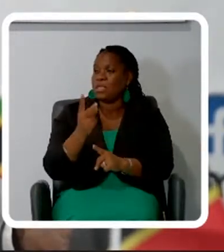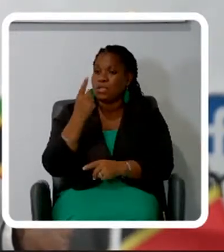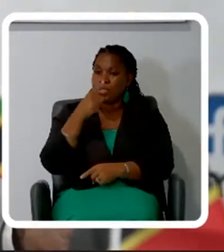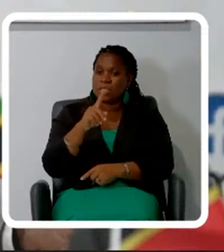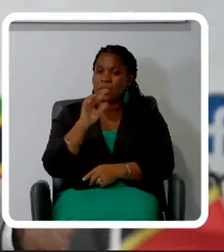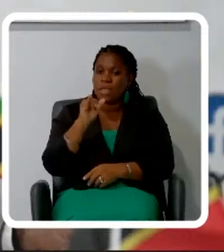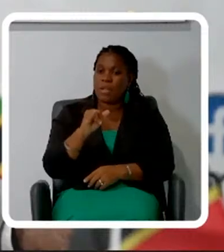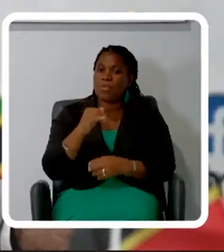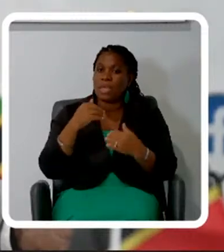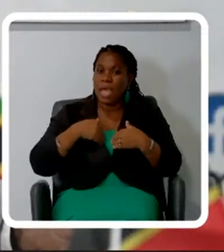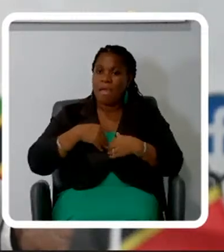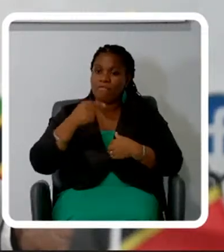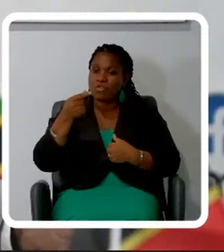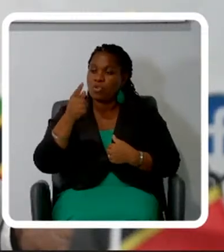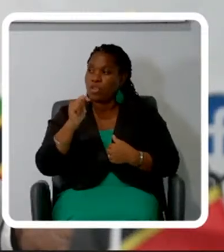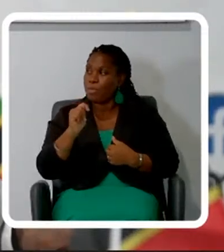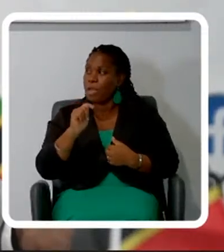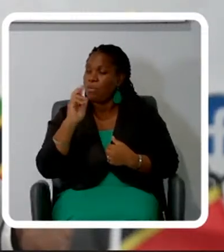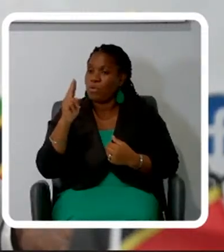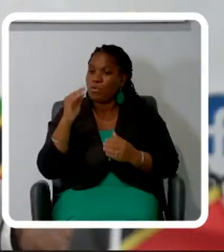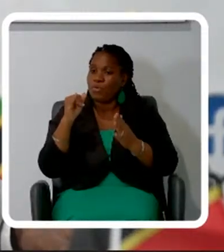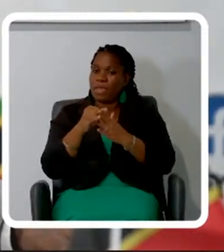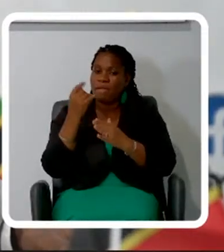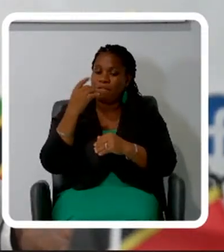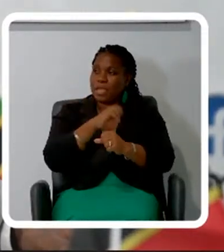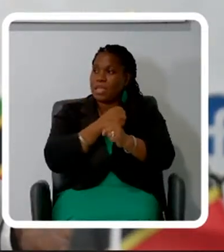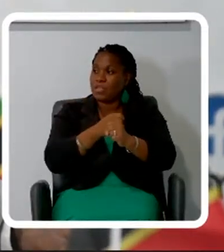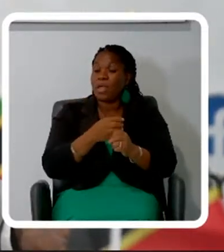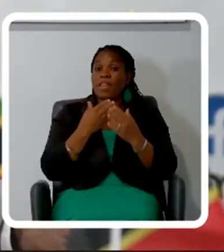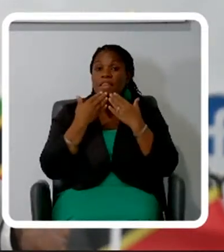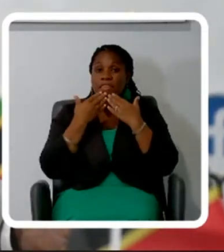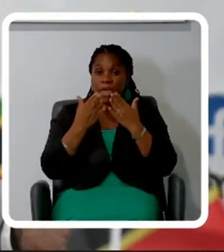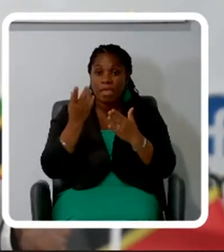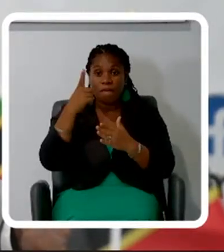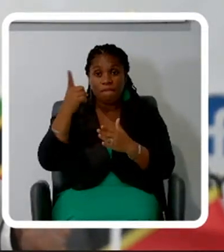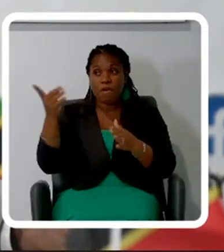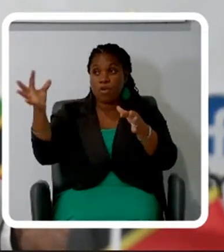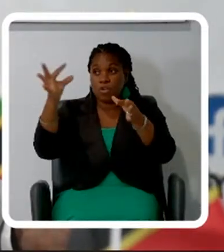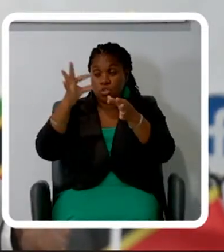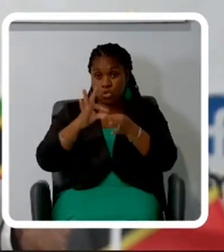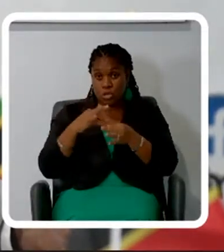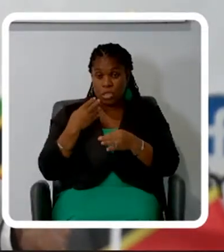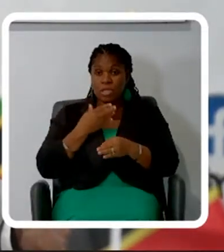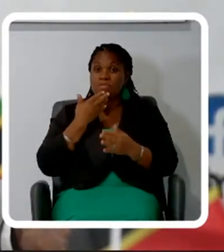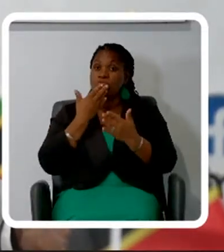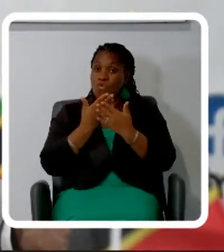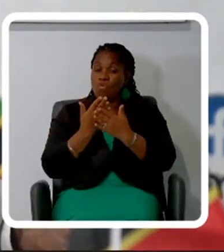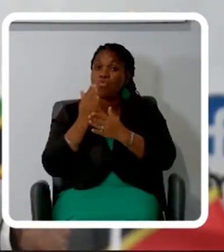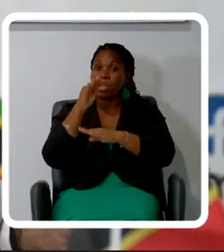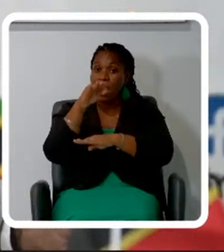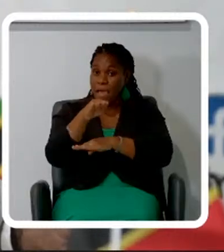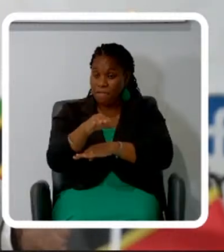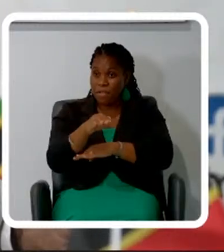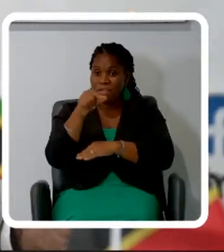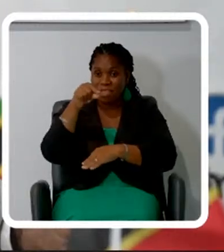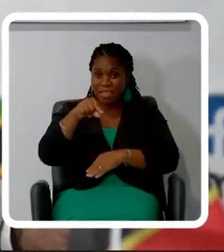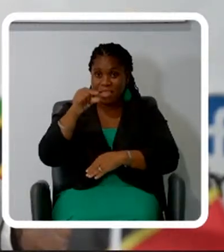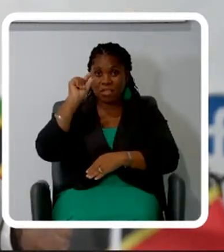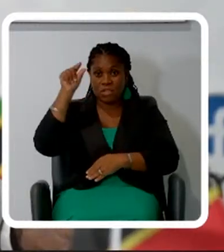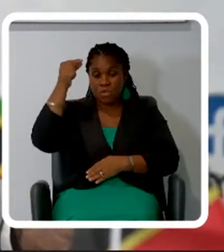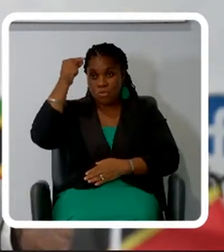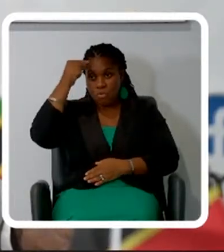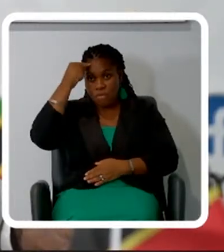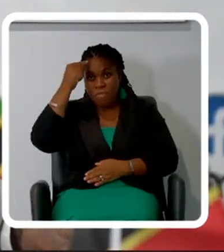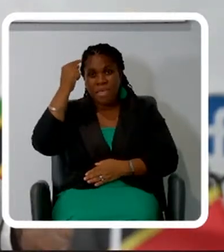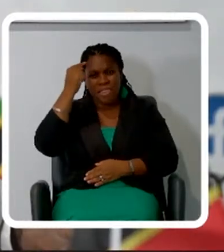such opportunity. So I finally say thank you for joining us. Have a pleasant afternoon. This administration will continue